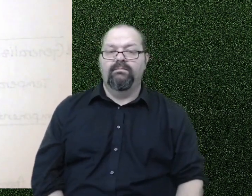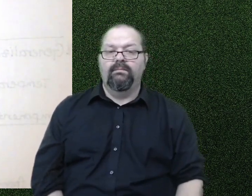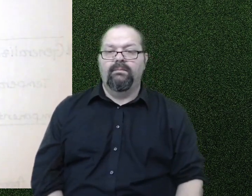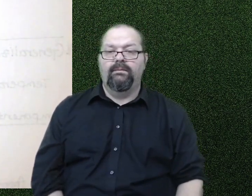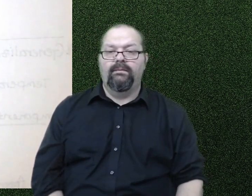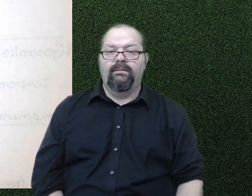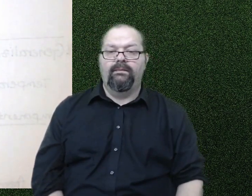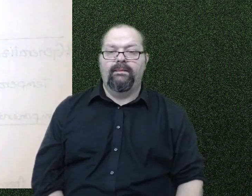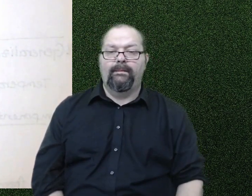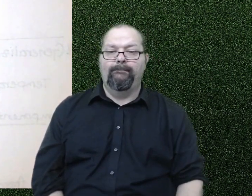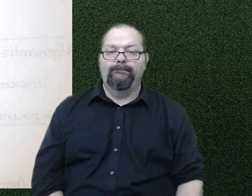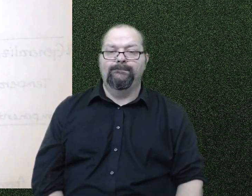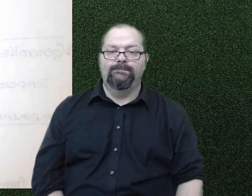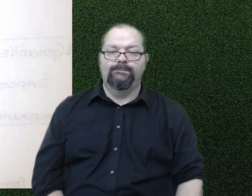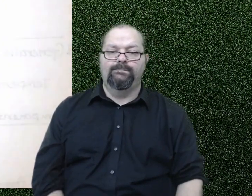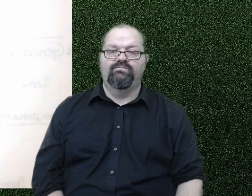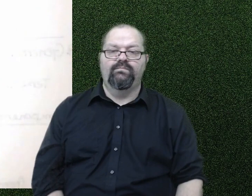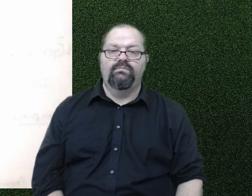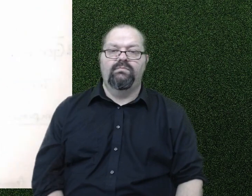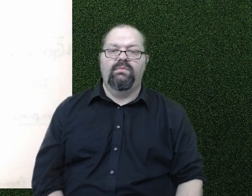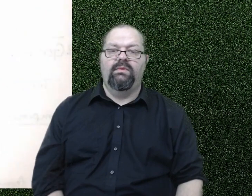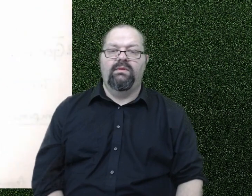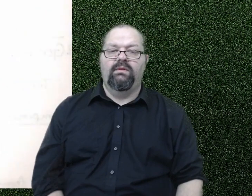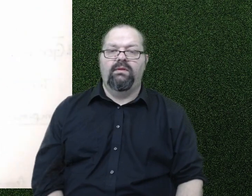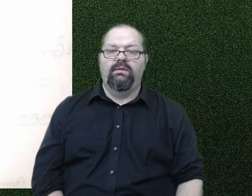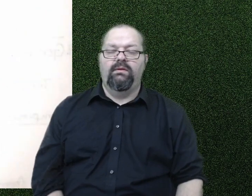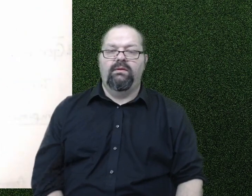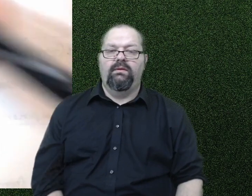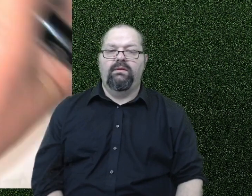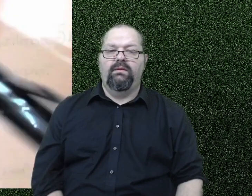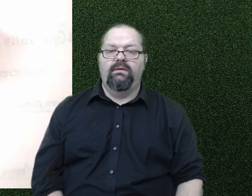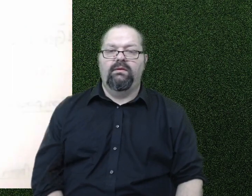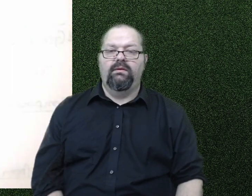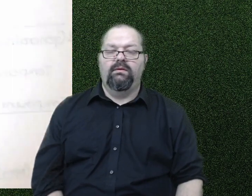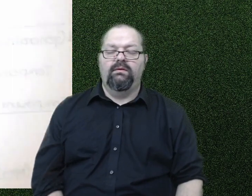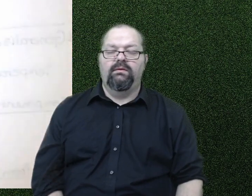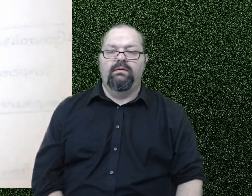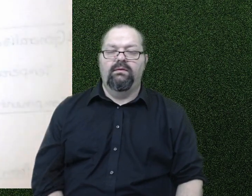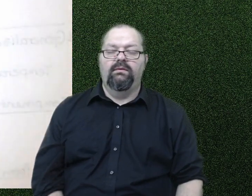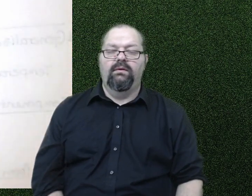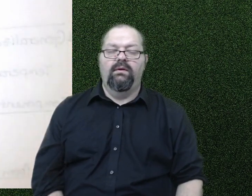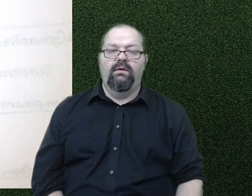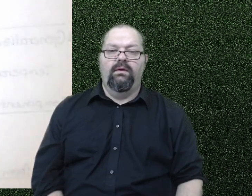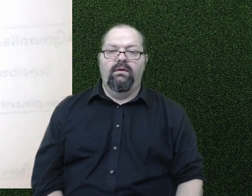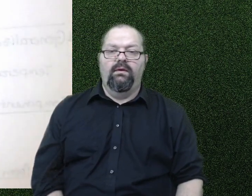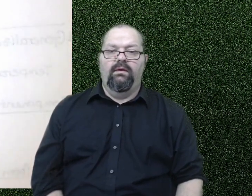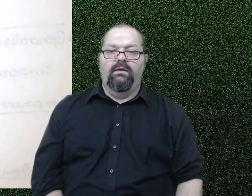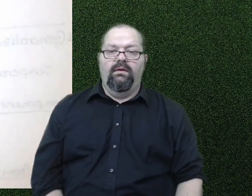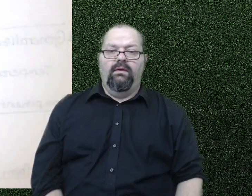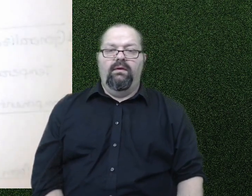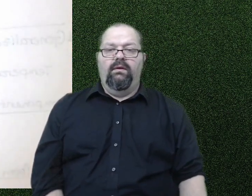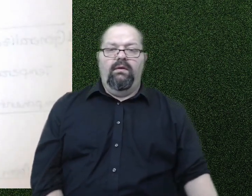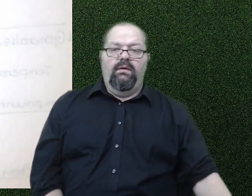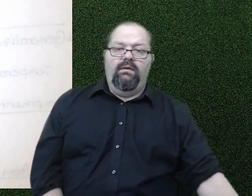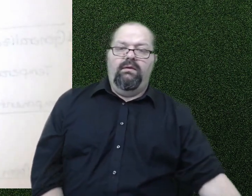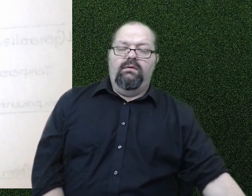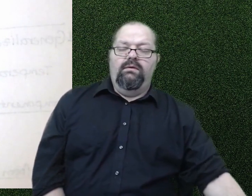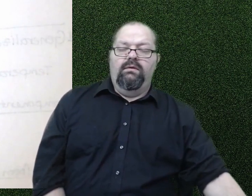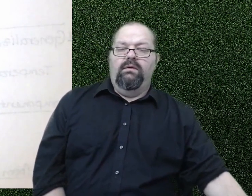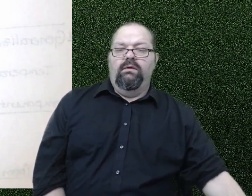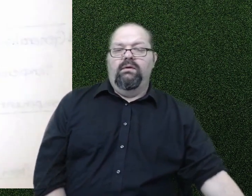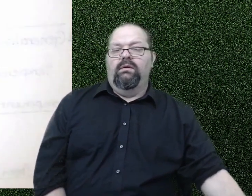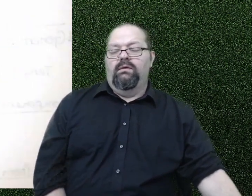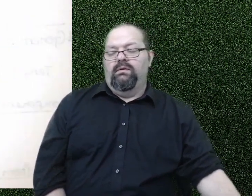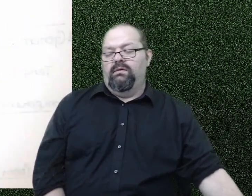So I go U1, U2, all the way up to U sub n. And I have V, V1,